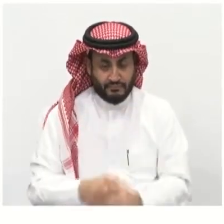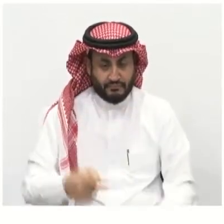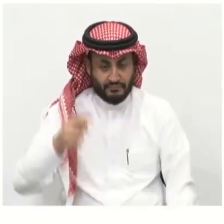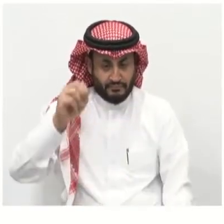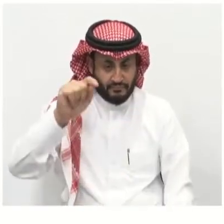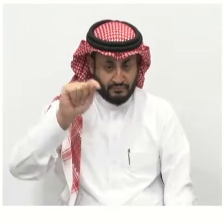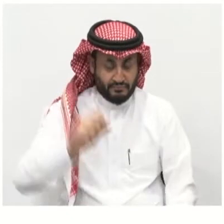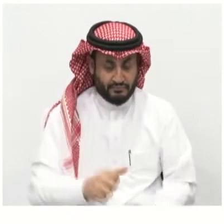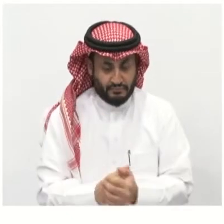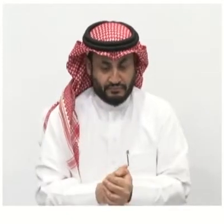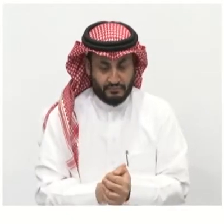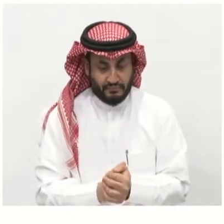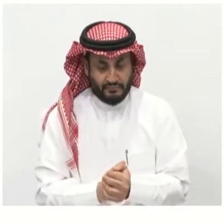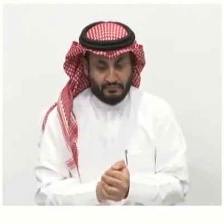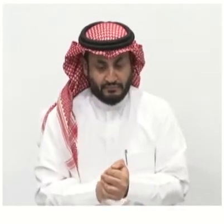get